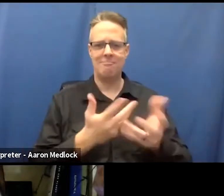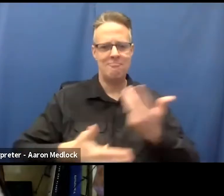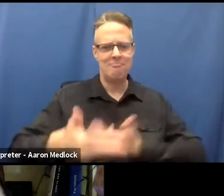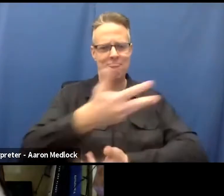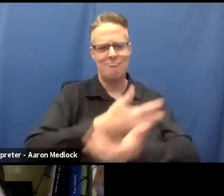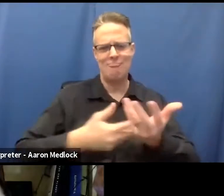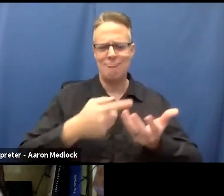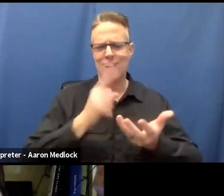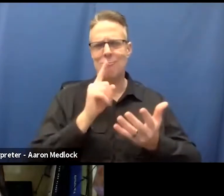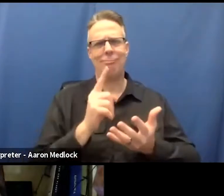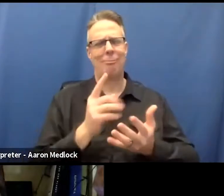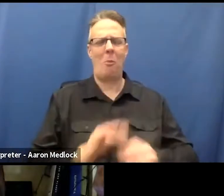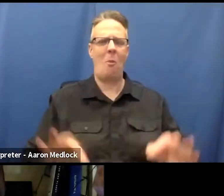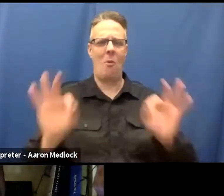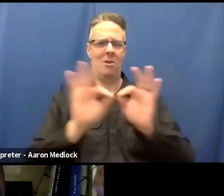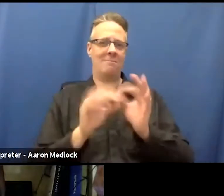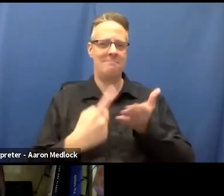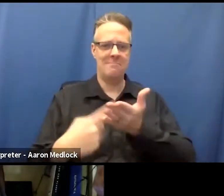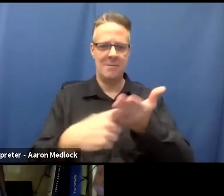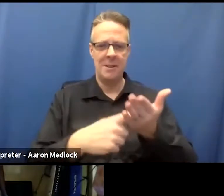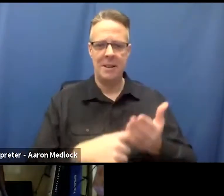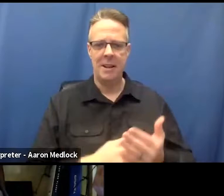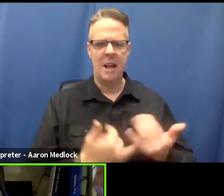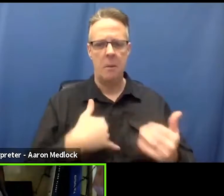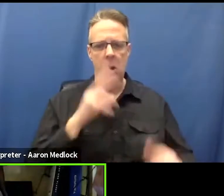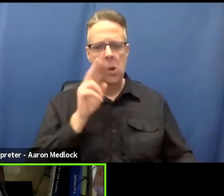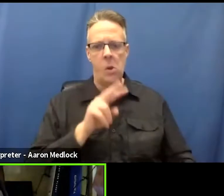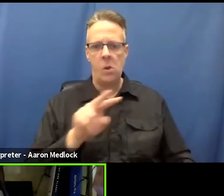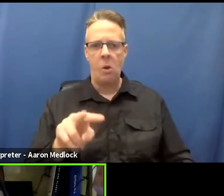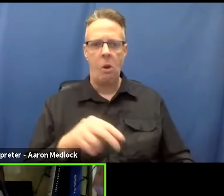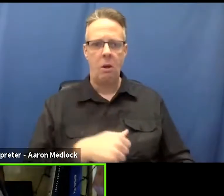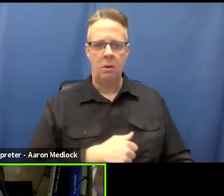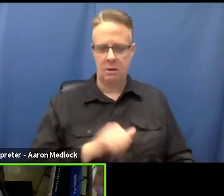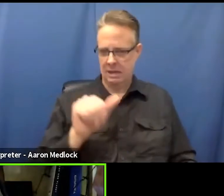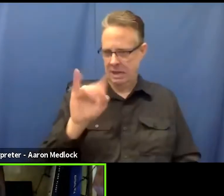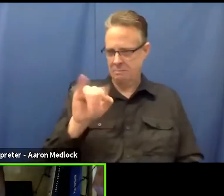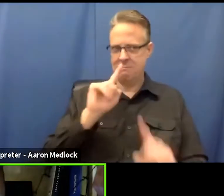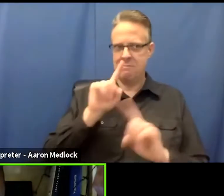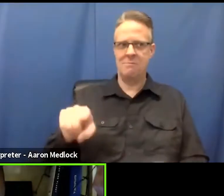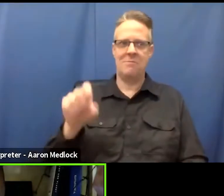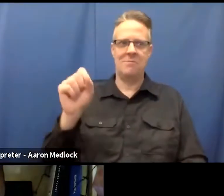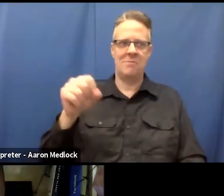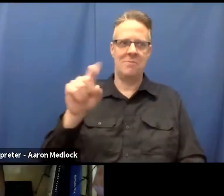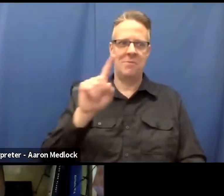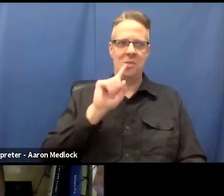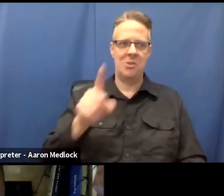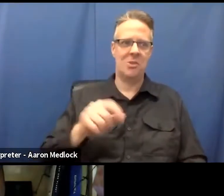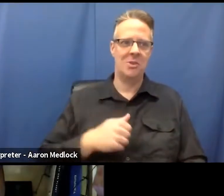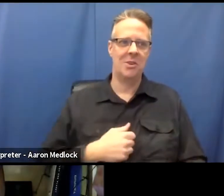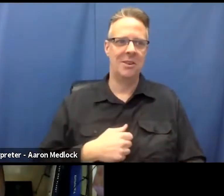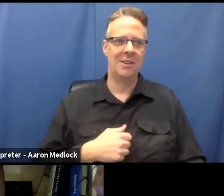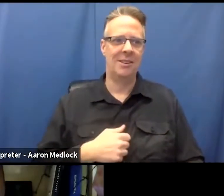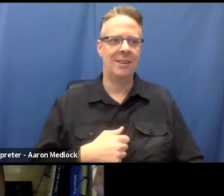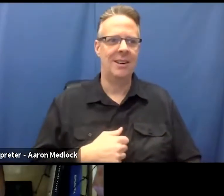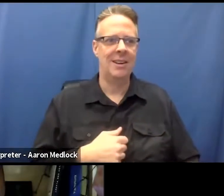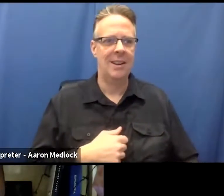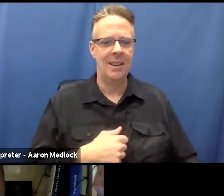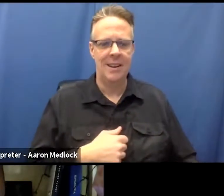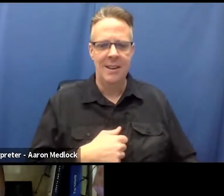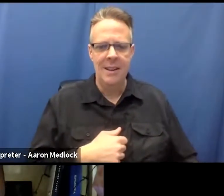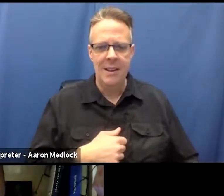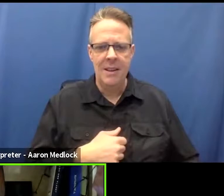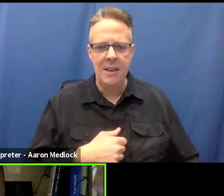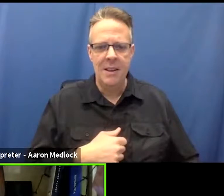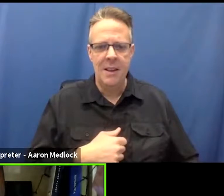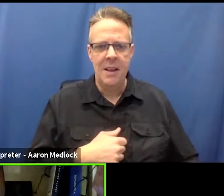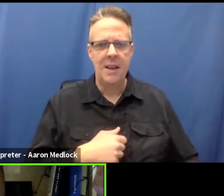worthwhile conversation. So I'm just going to yeah, sure, check with my other host people who are better than this to